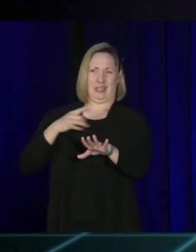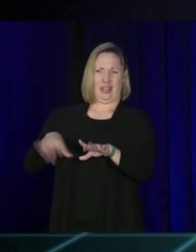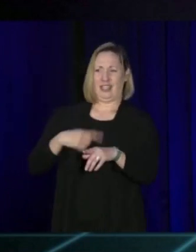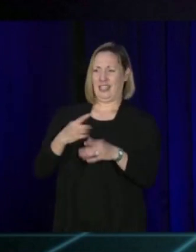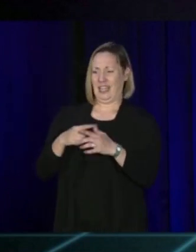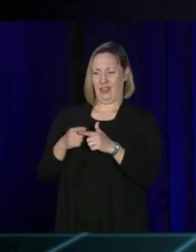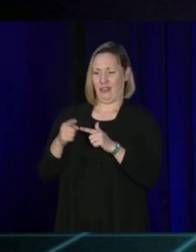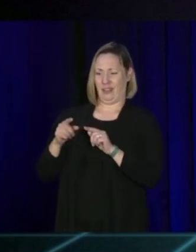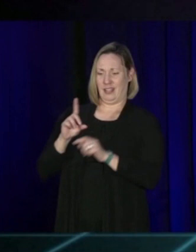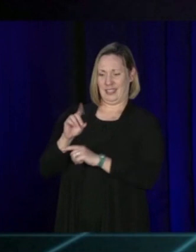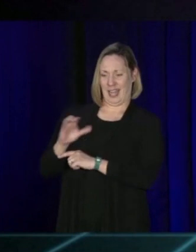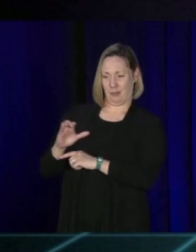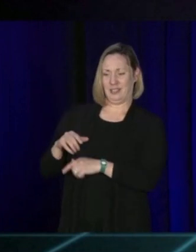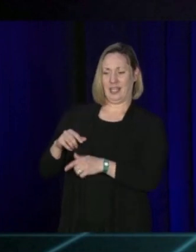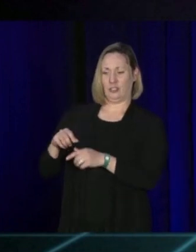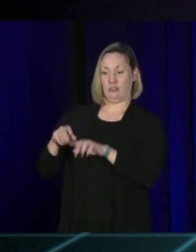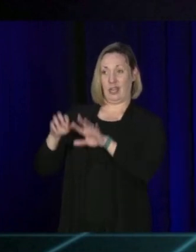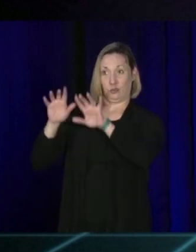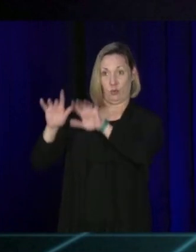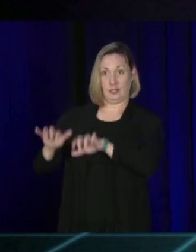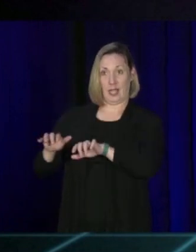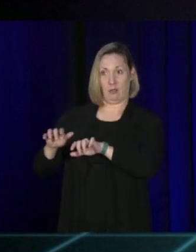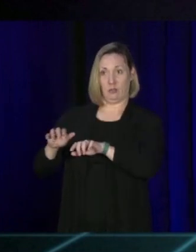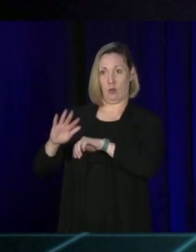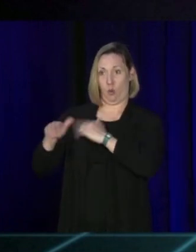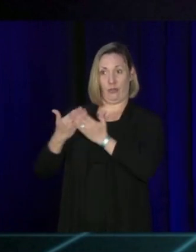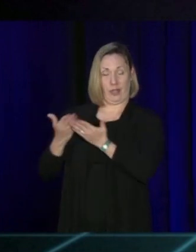had to write down a whole thing